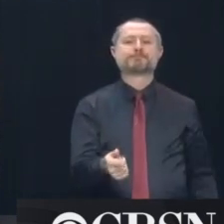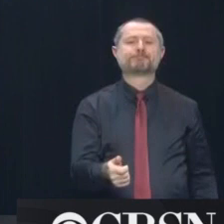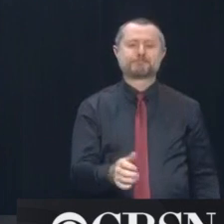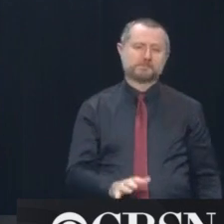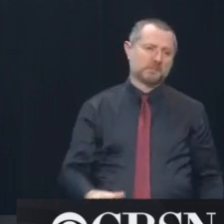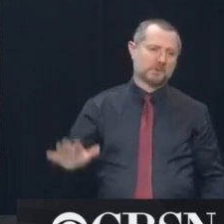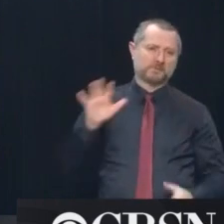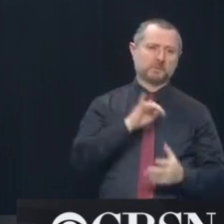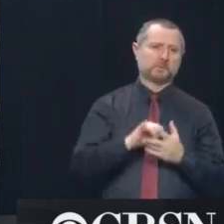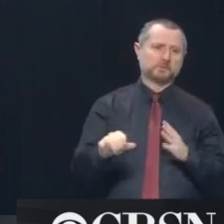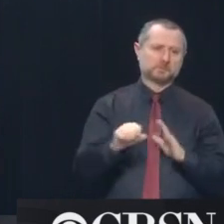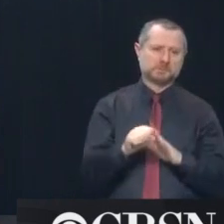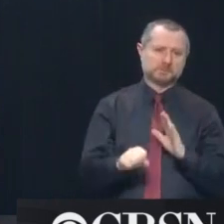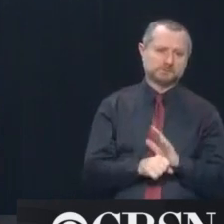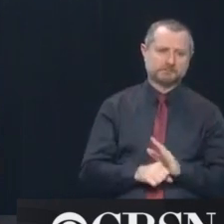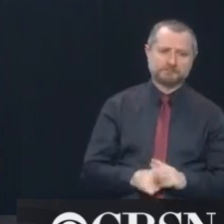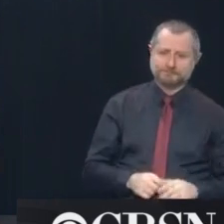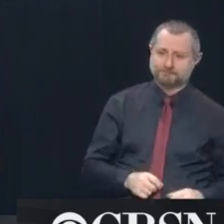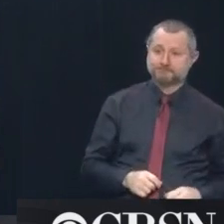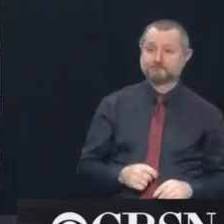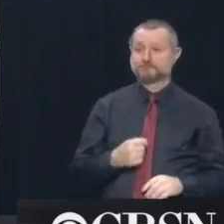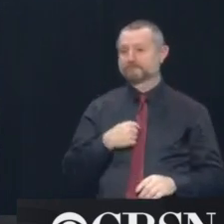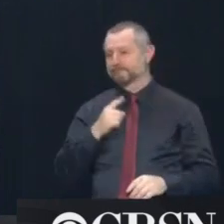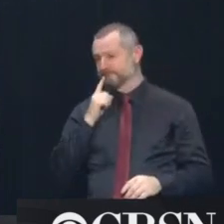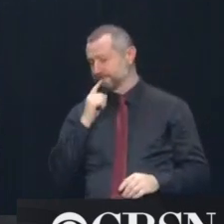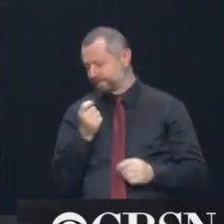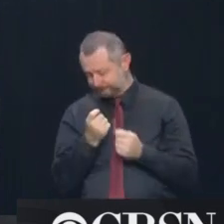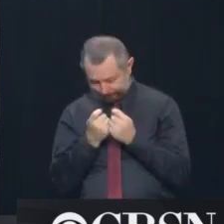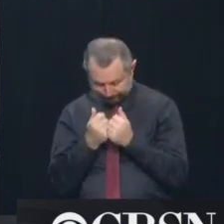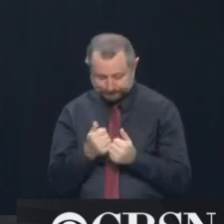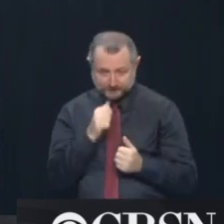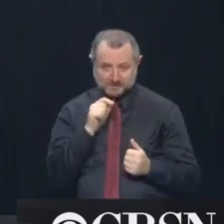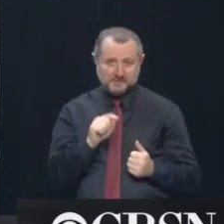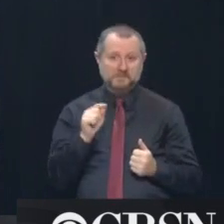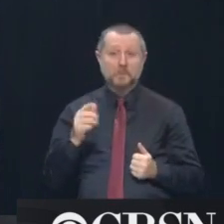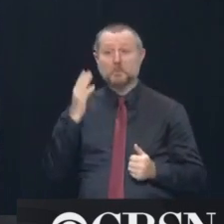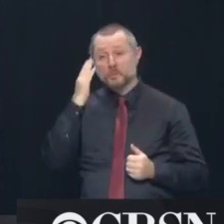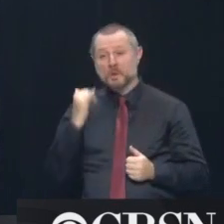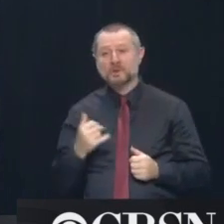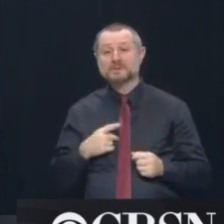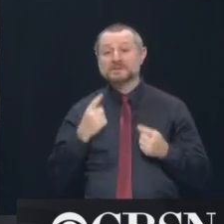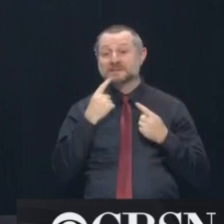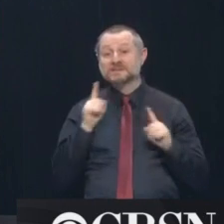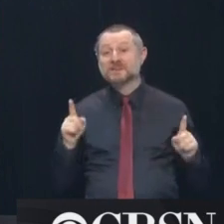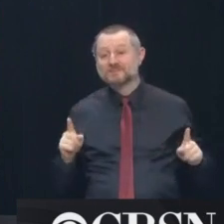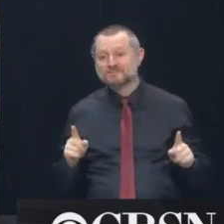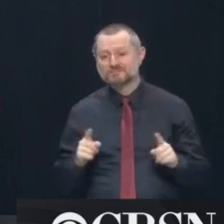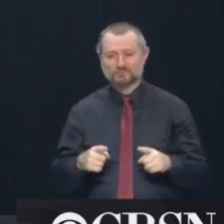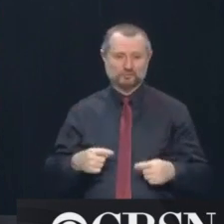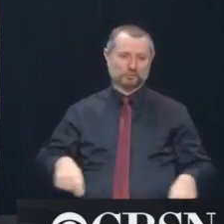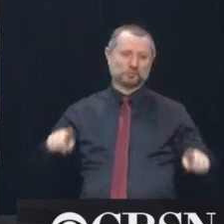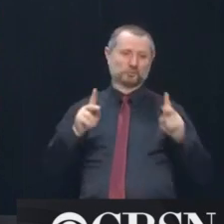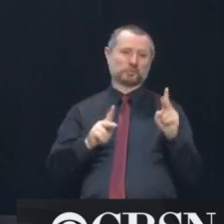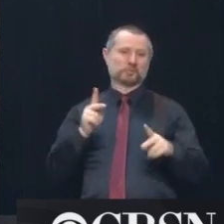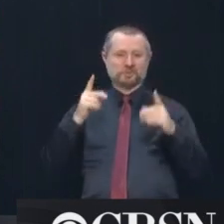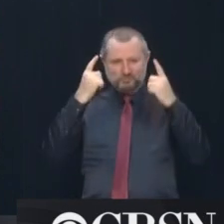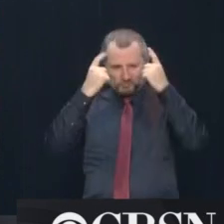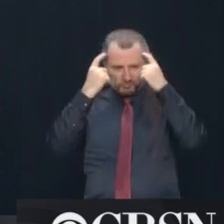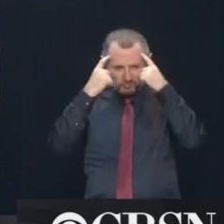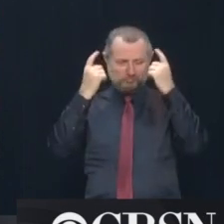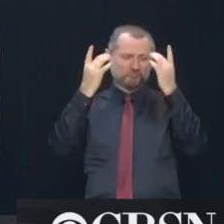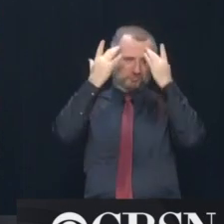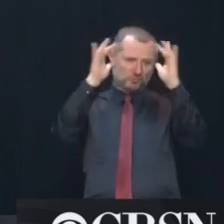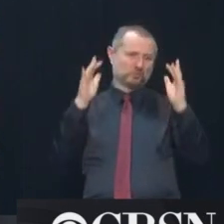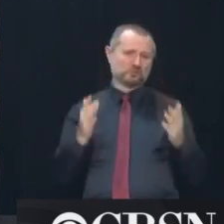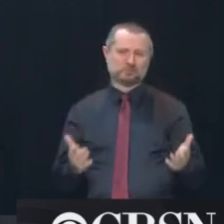masks, right? I mean, like a handful. It's because they're smart, and they want to protect people, and they want to do